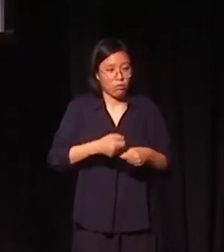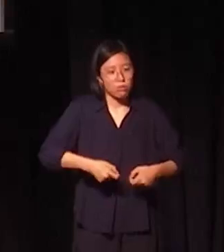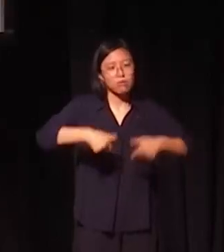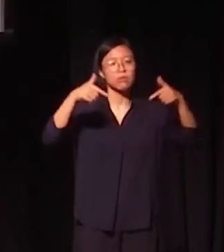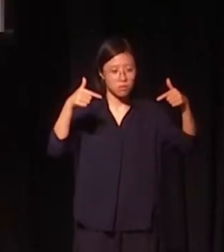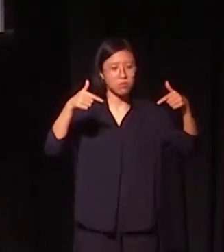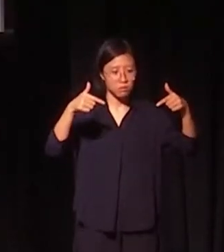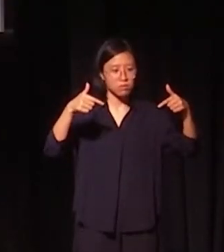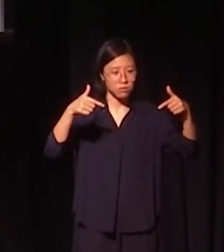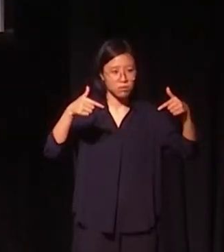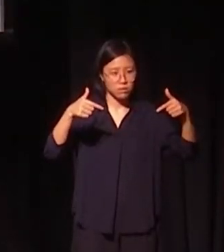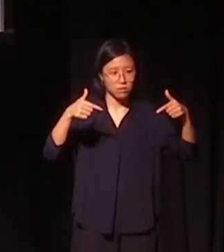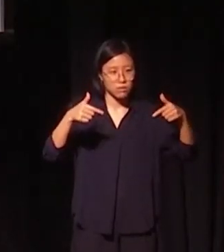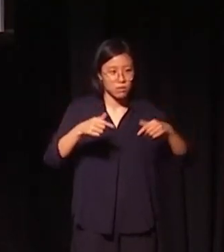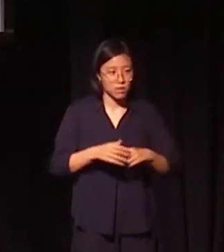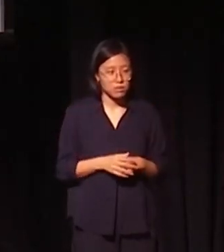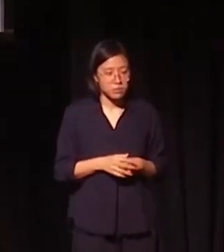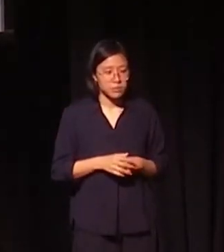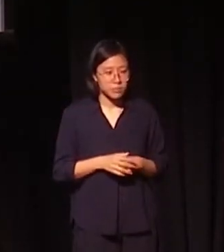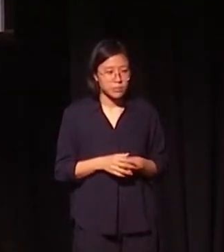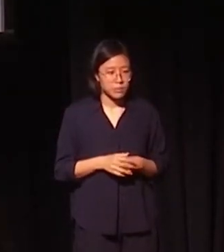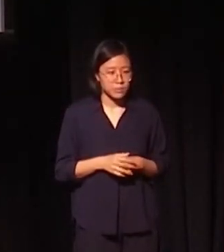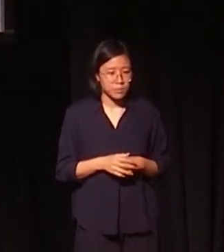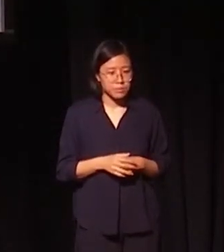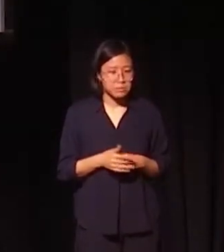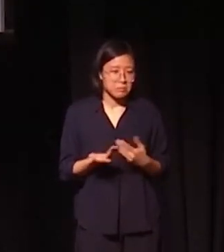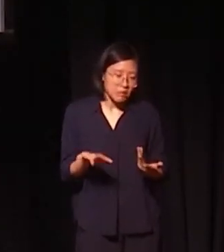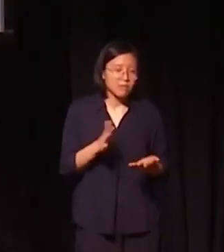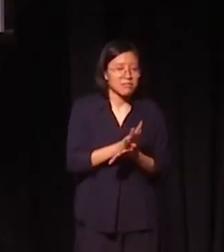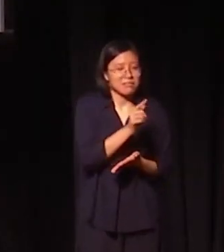in a lot more context than it would have been 10 or 15 years ago.